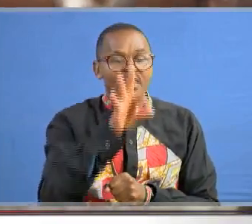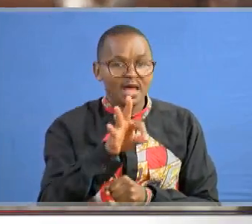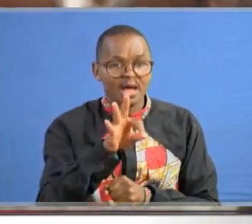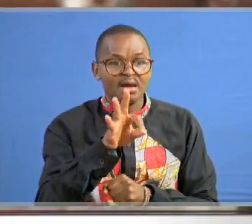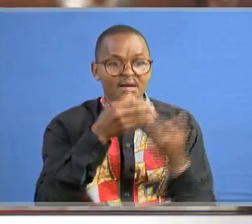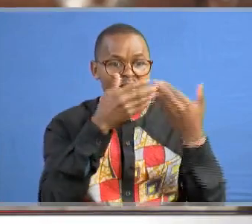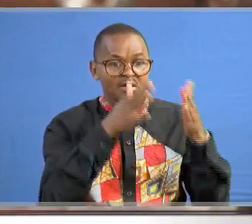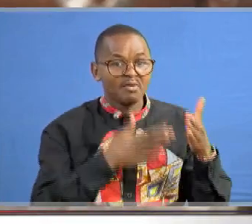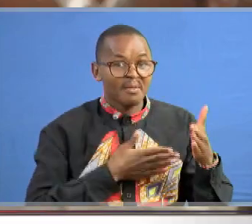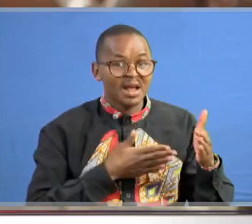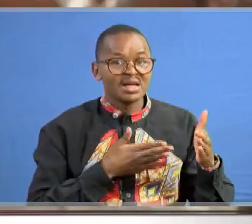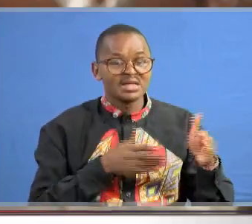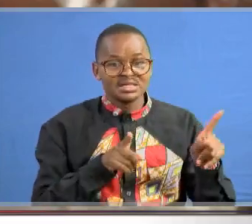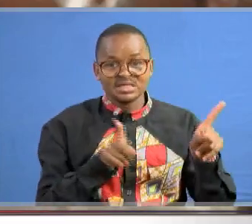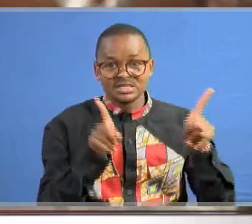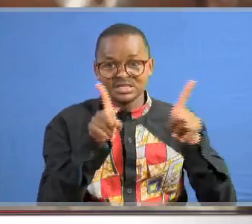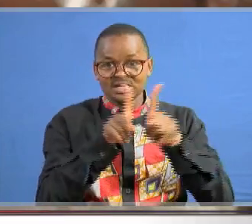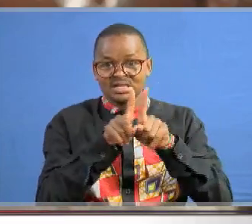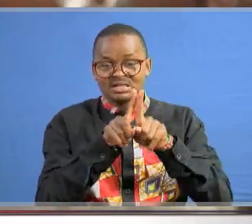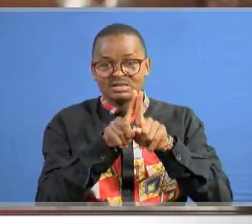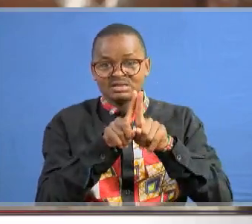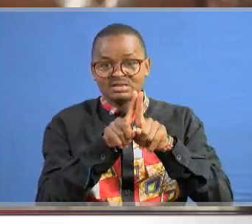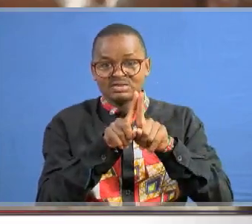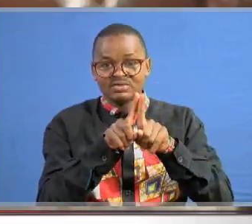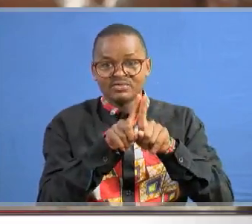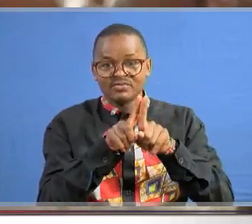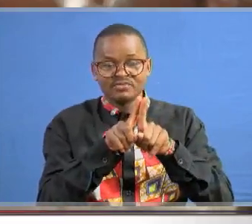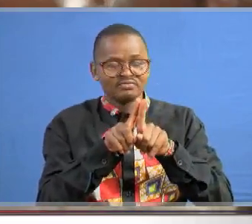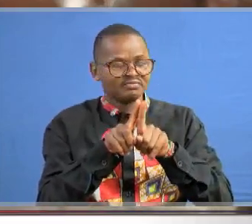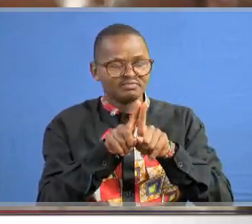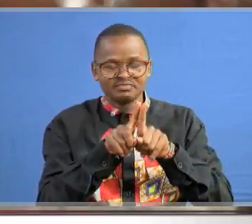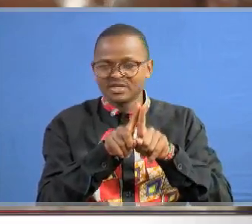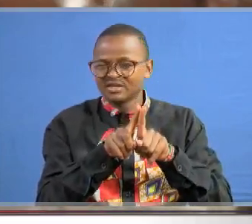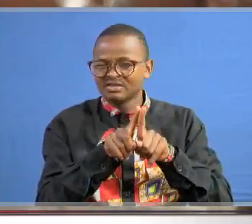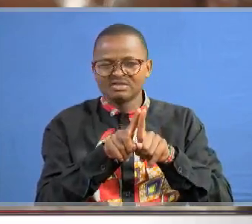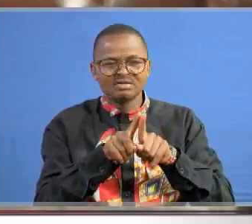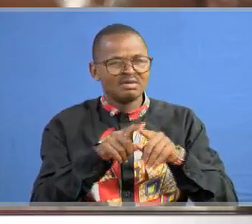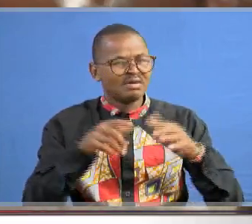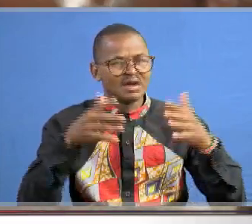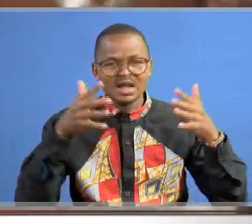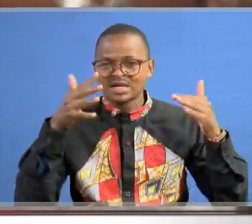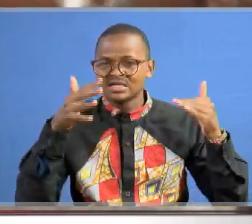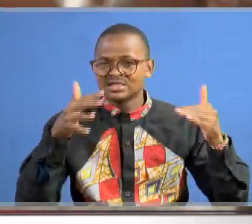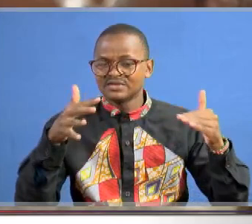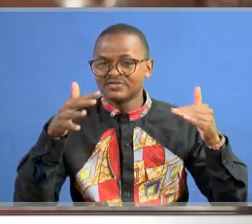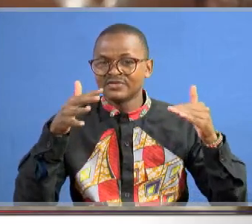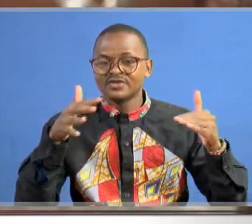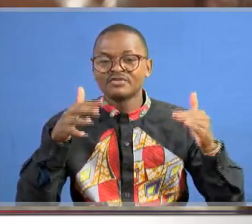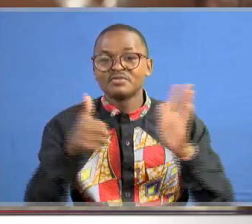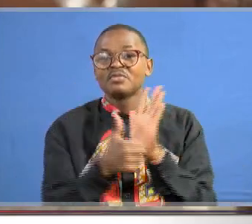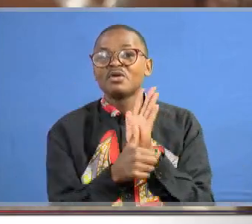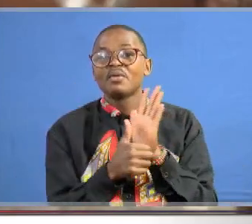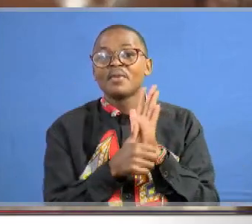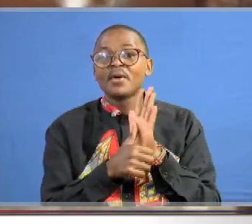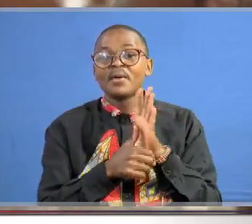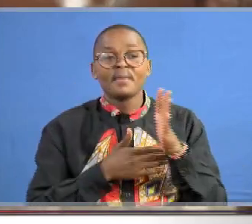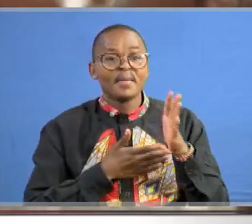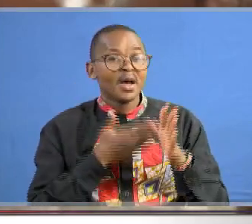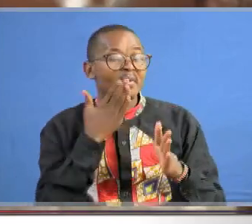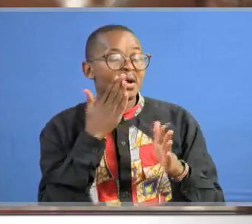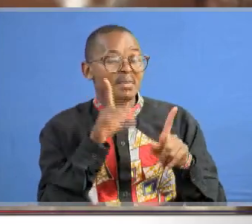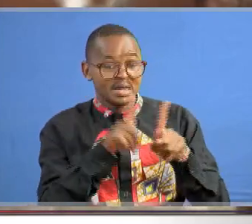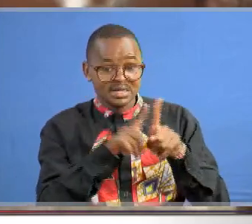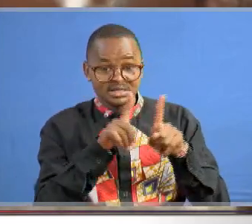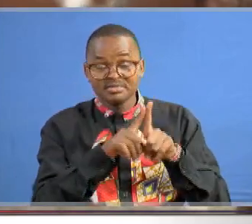2013, and I lost my sister. And for us, that was like a heavy, heavy blow. I remember my mom falling into depression